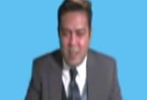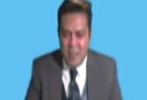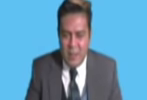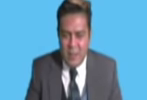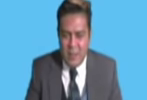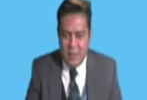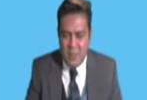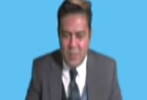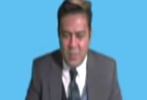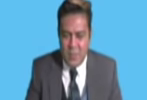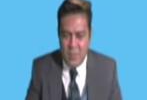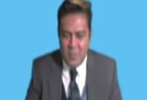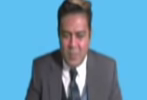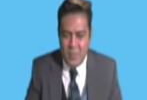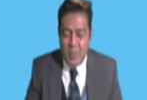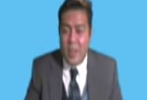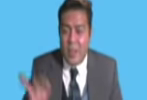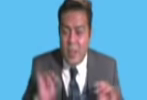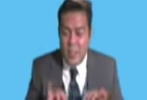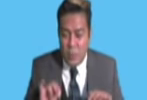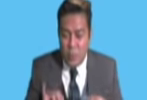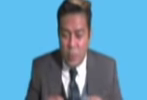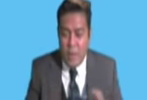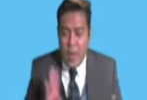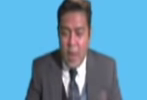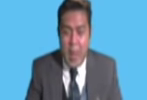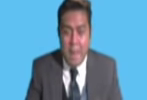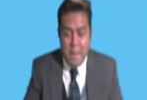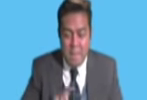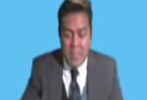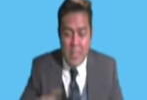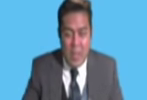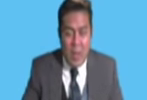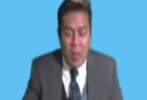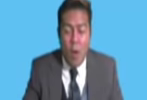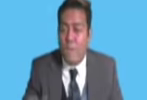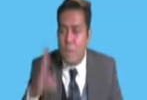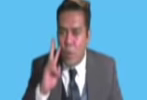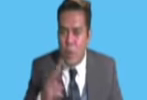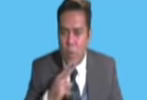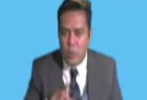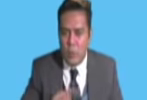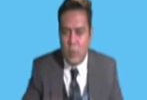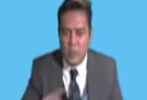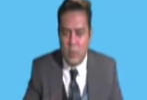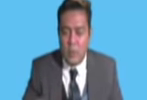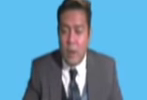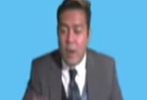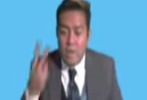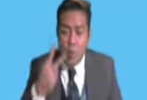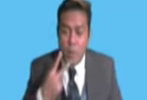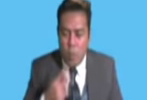39,617 applicants. The issuance of M-Paisa cards was the responsibility of Vodafone, and